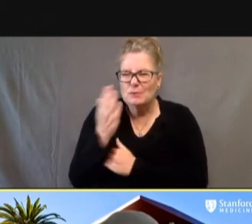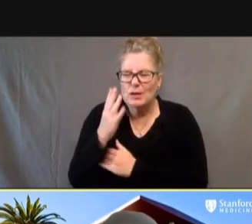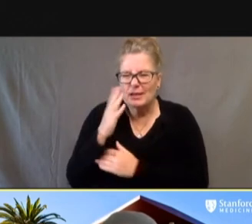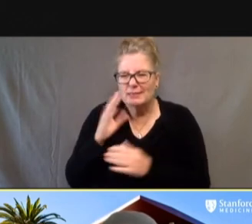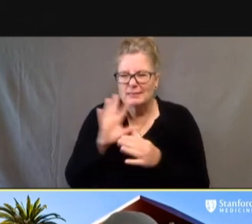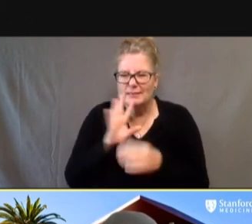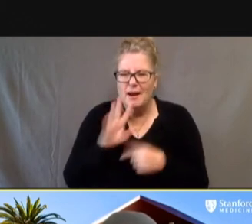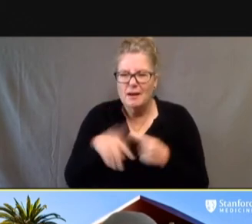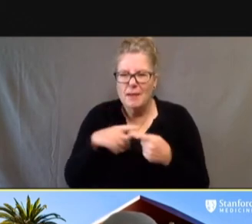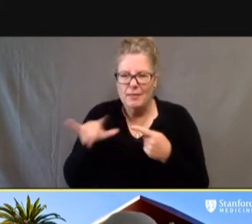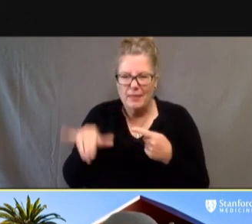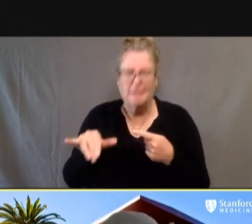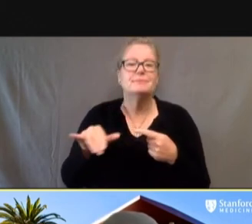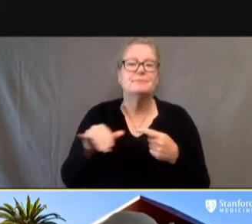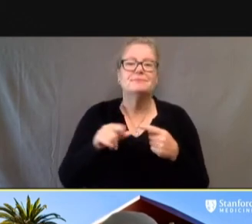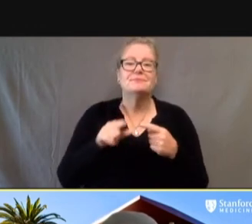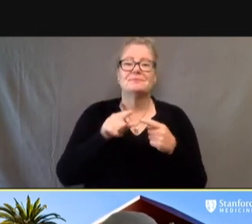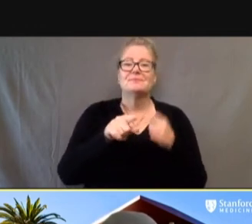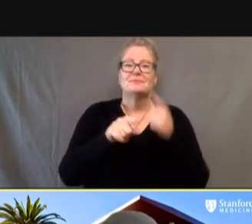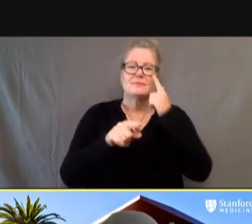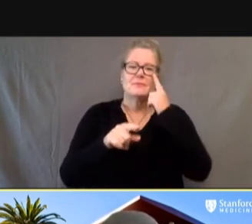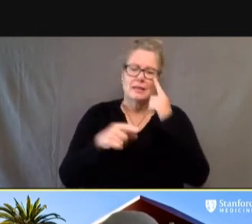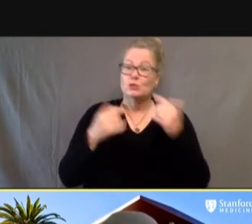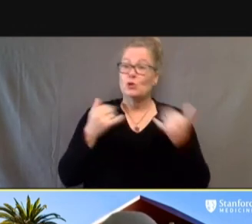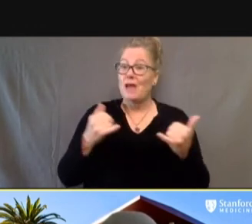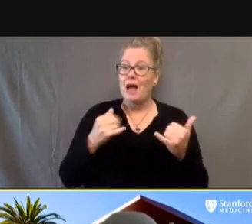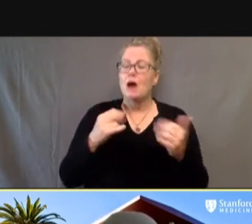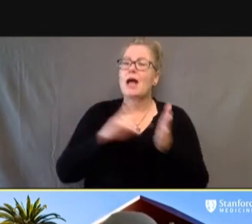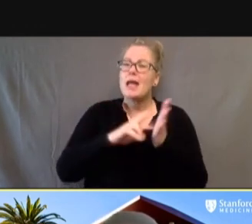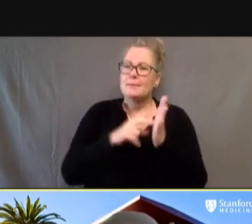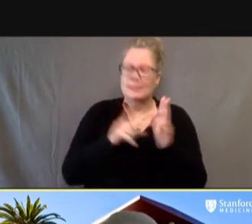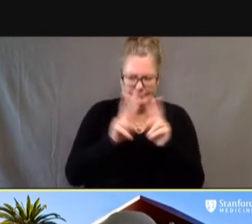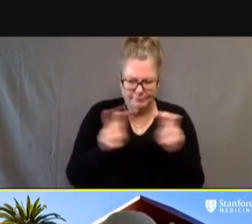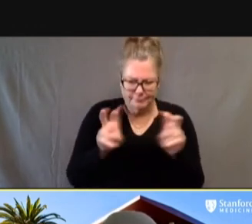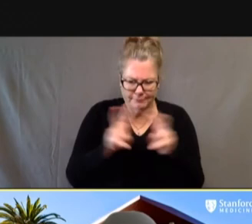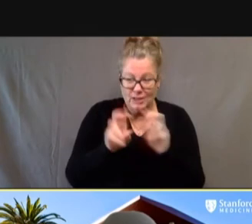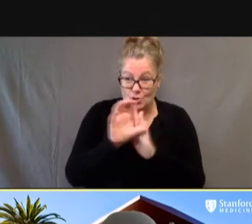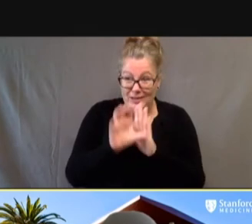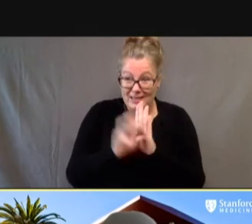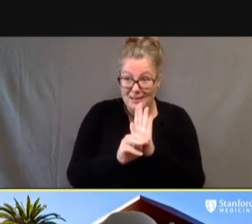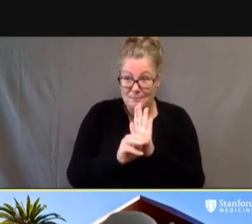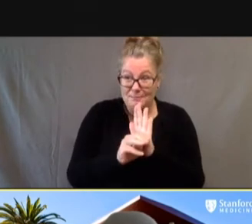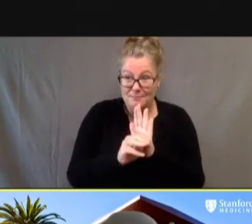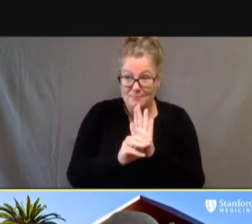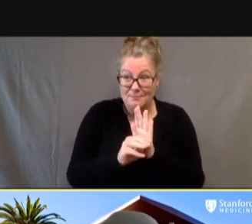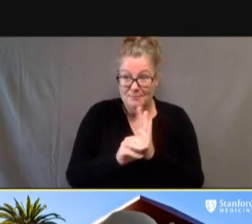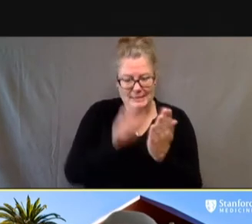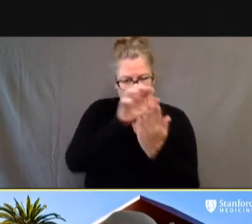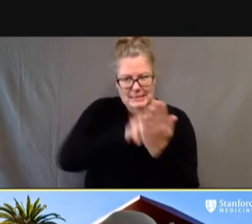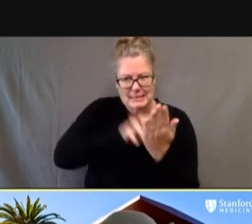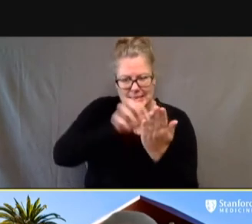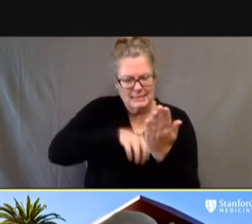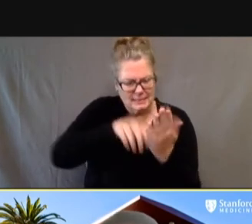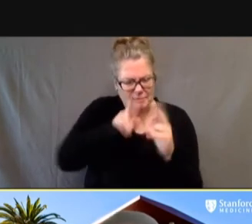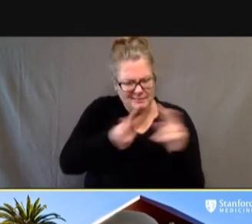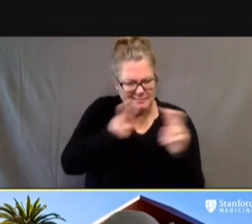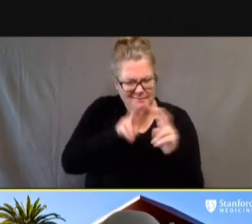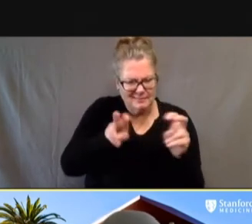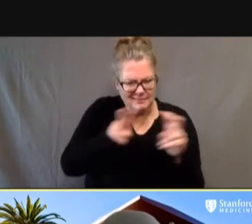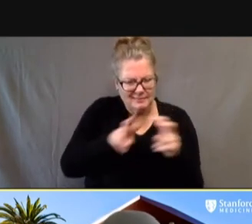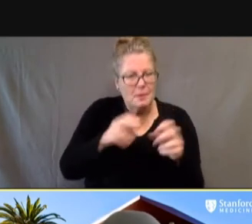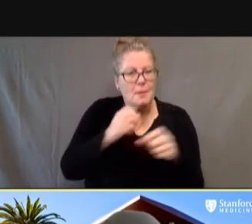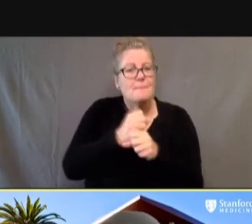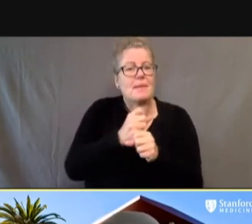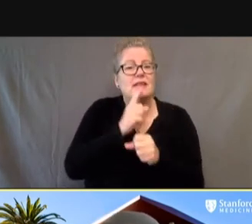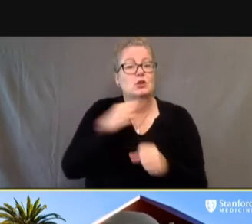And part of that is looking at the curriculum as a whole, and we've made sure that we have disability representation. Both a member of MSDCI is on